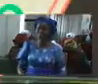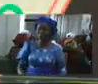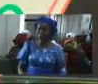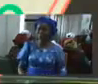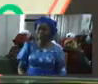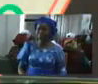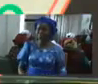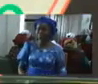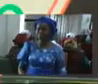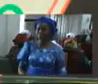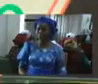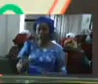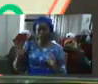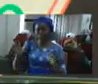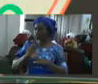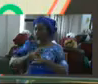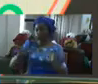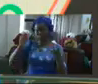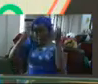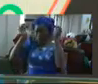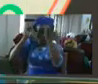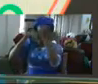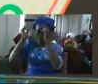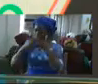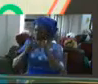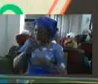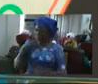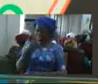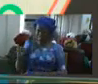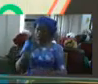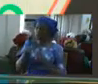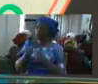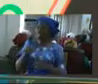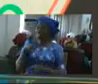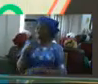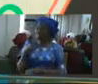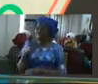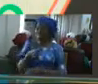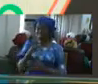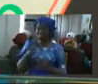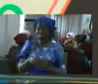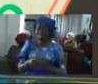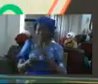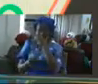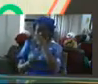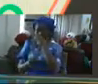anybody may want to misunderstand me, please, when I say relax, I do not say be